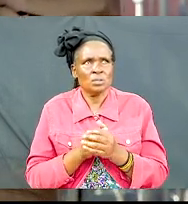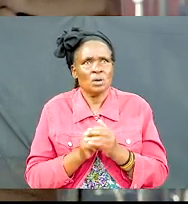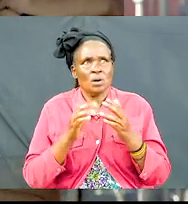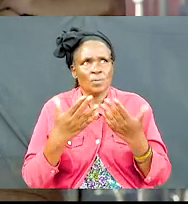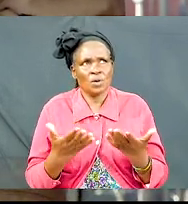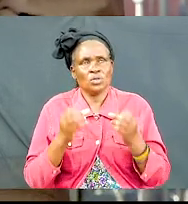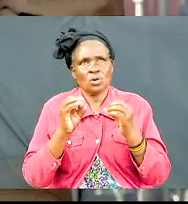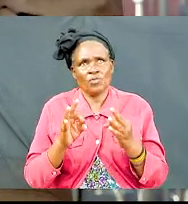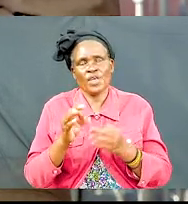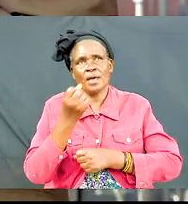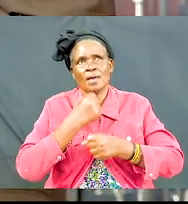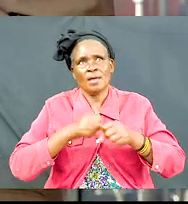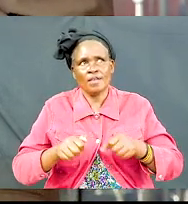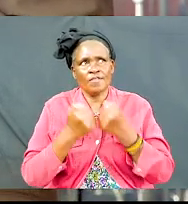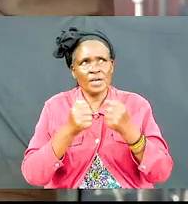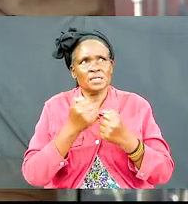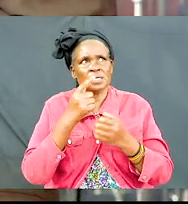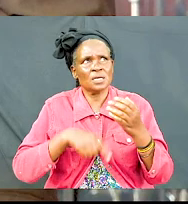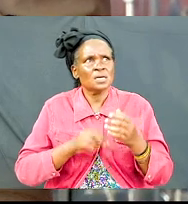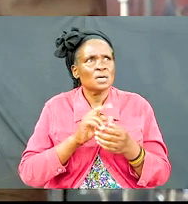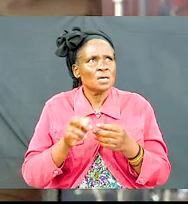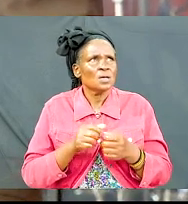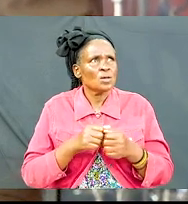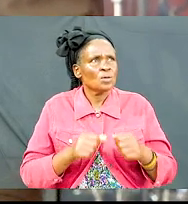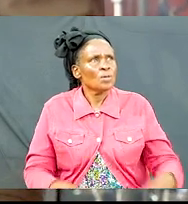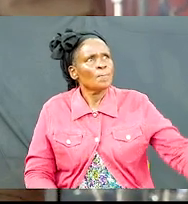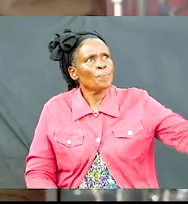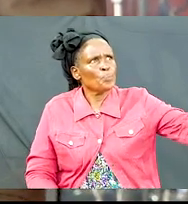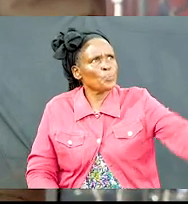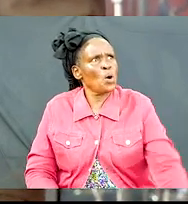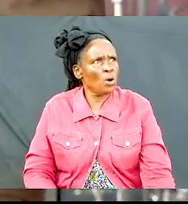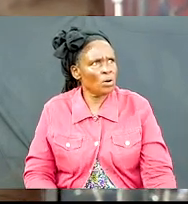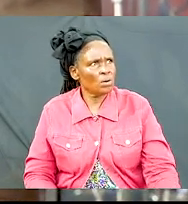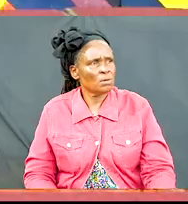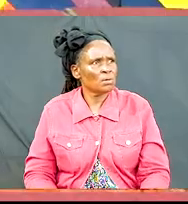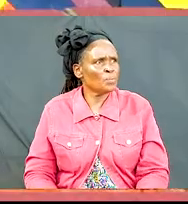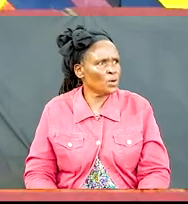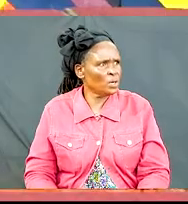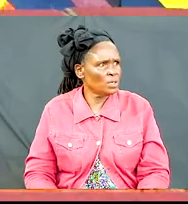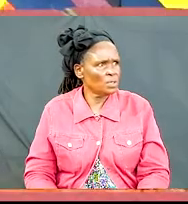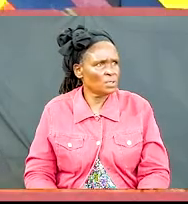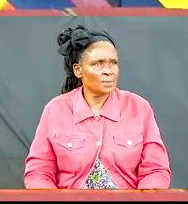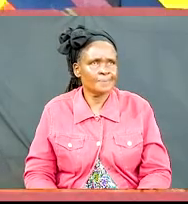because of the events that had happened just before.